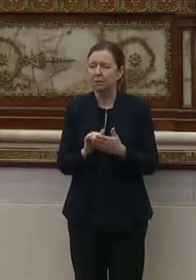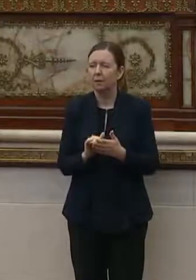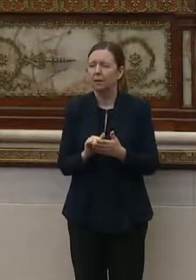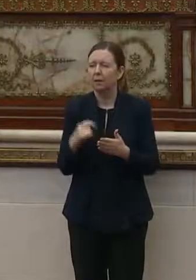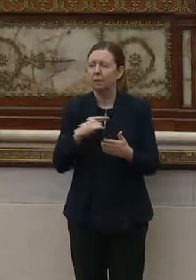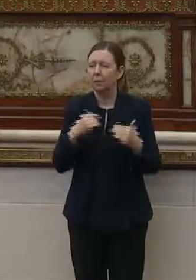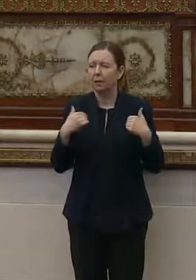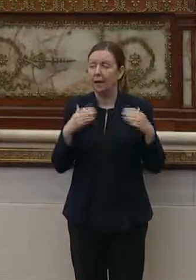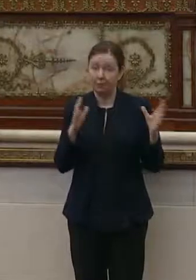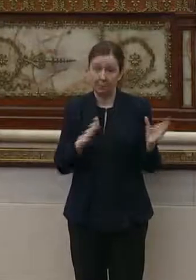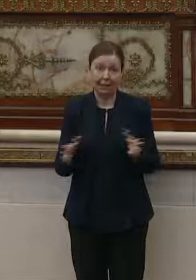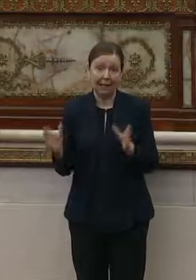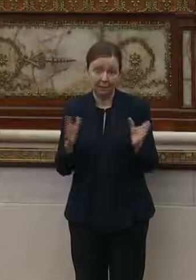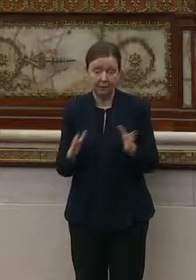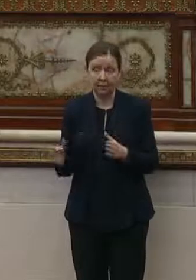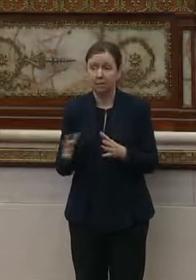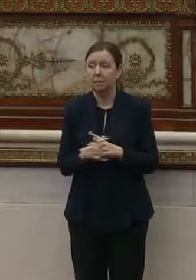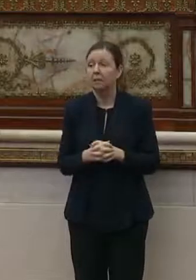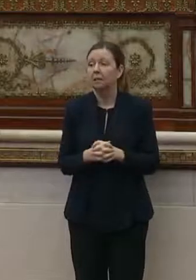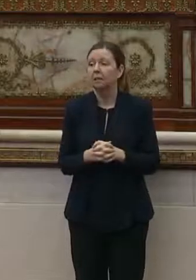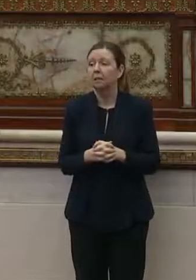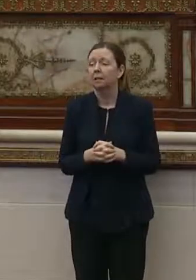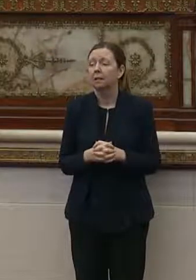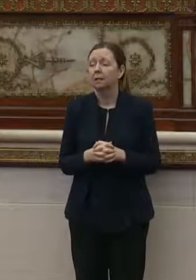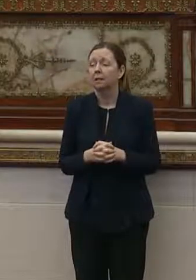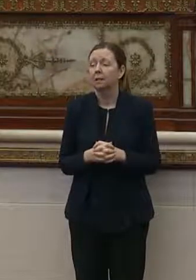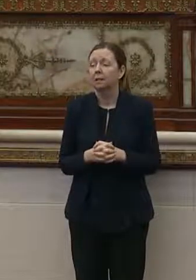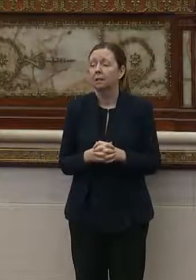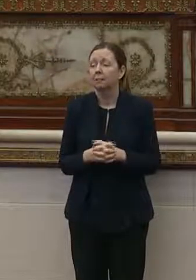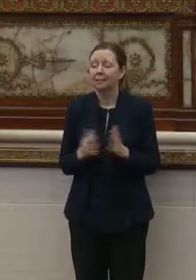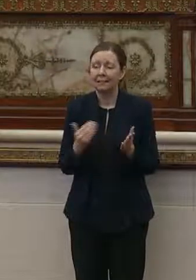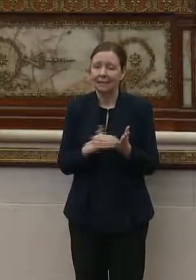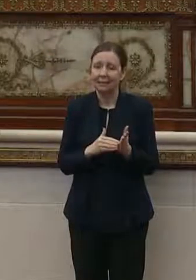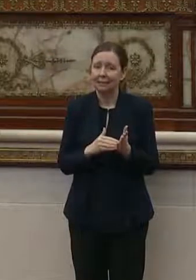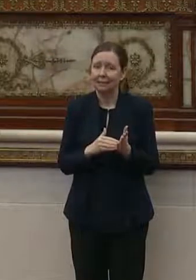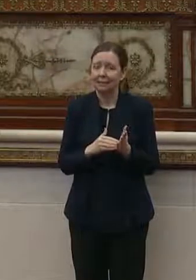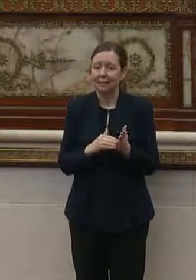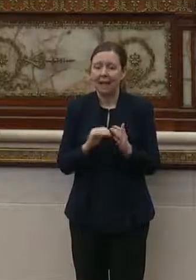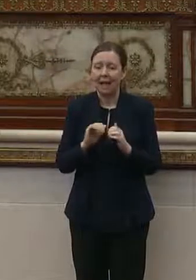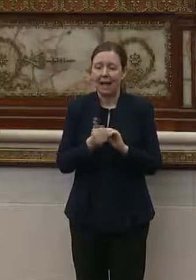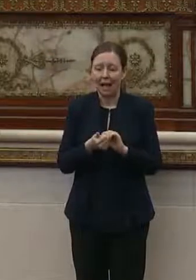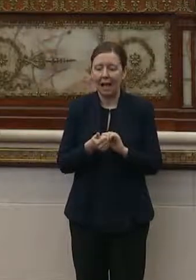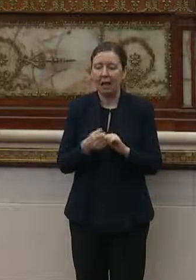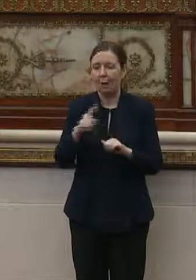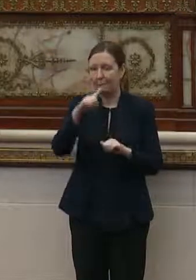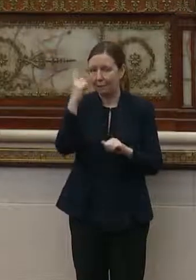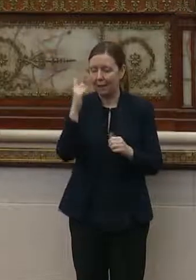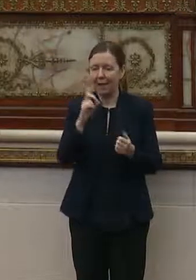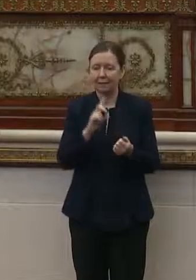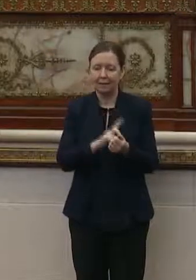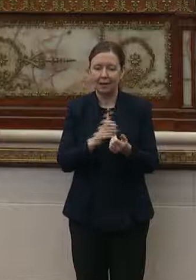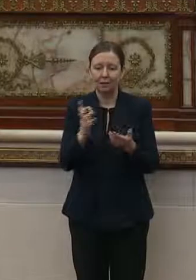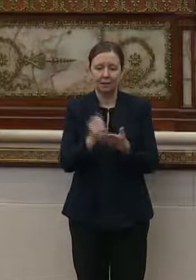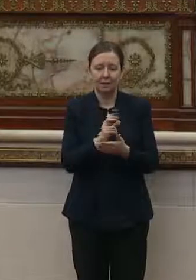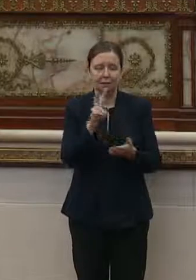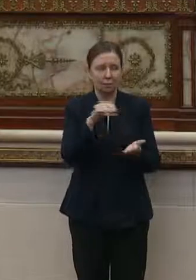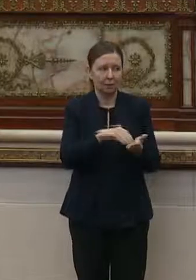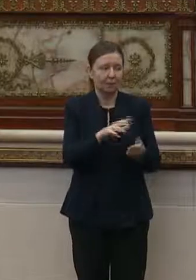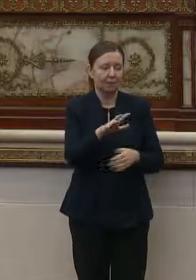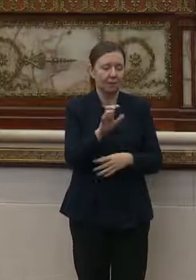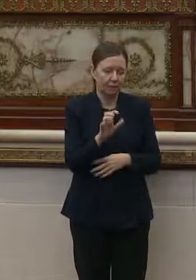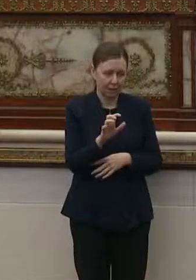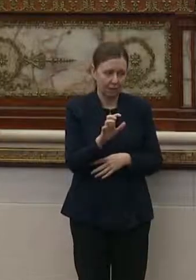we have a plan. And one of the eye openers for me is just, again, how the Black doctors receive only